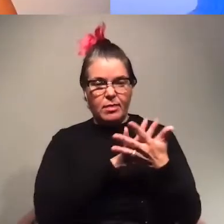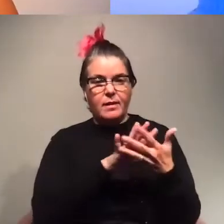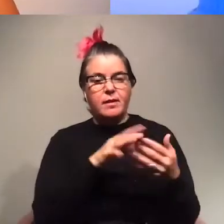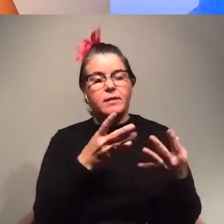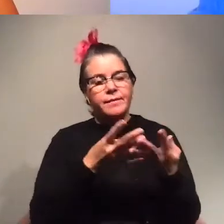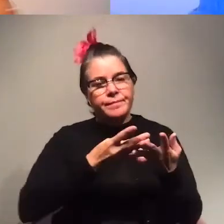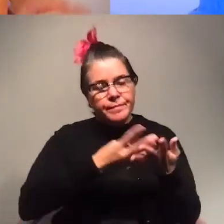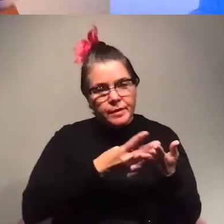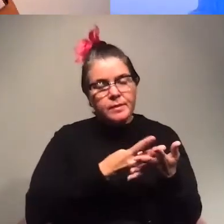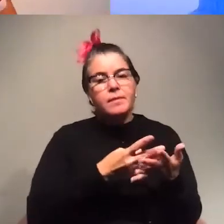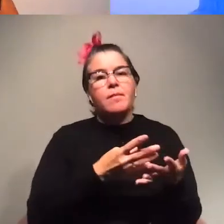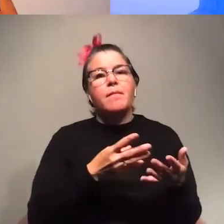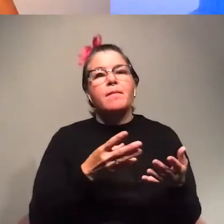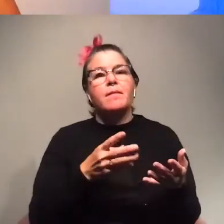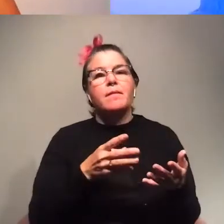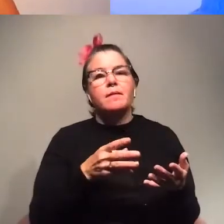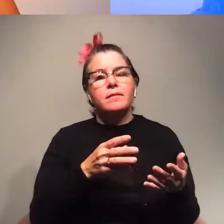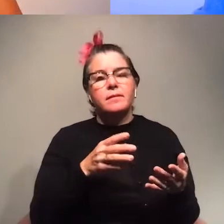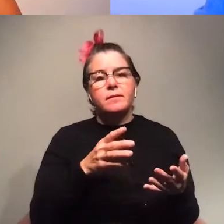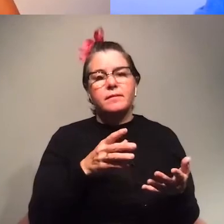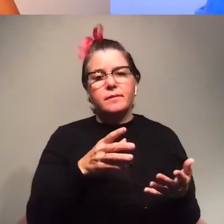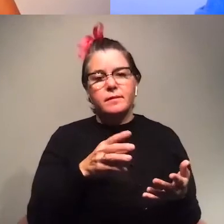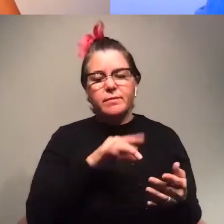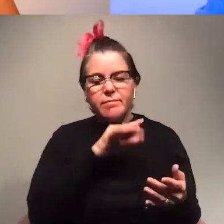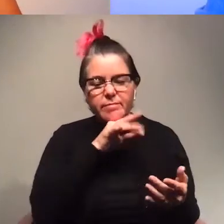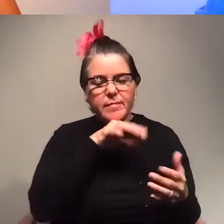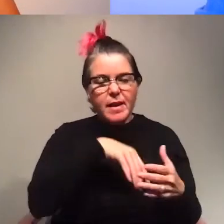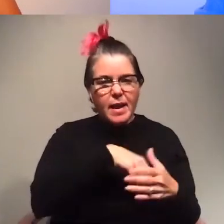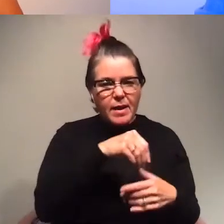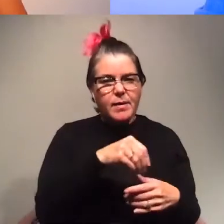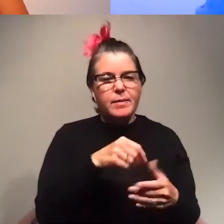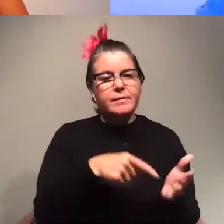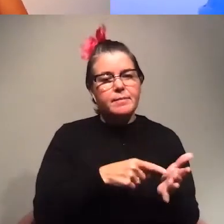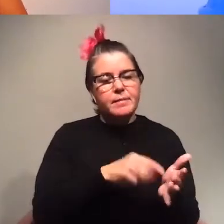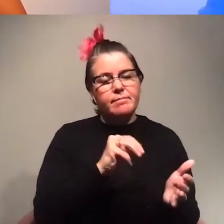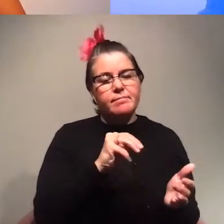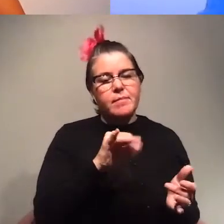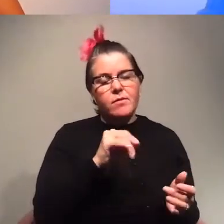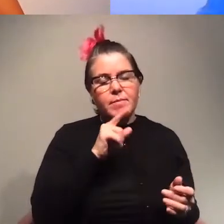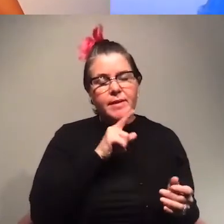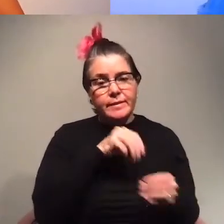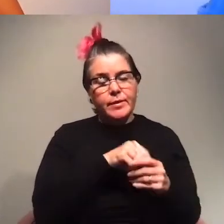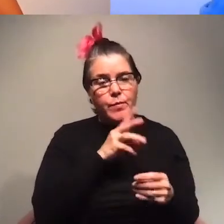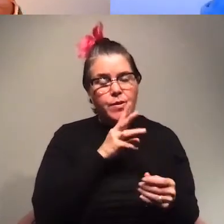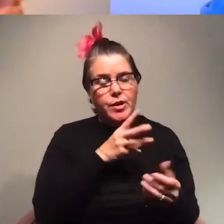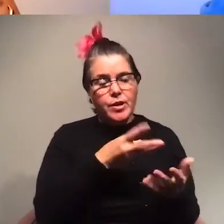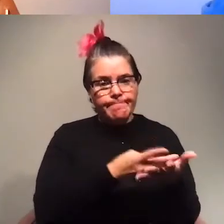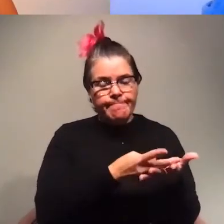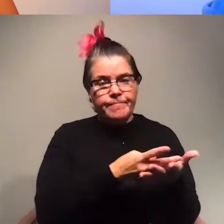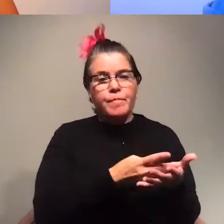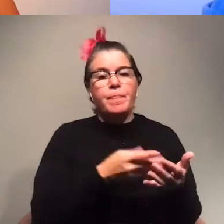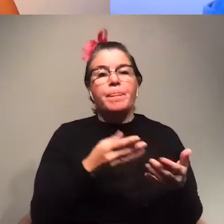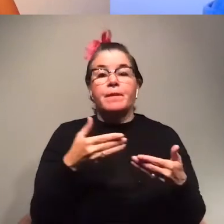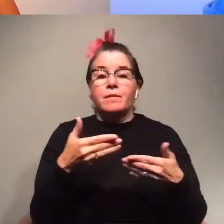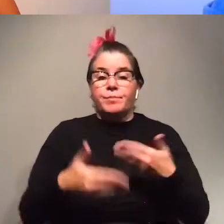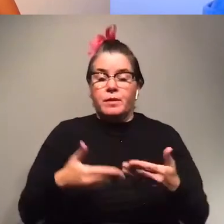it and get rid of all the gunk out of it, and sometimes the microplastics that are in the water. And then I'll process it where